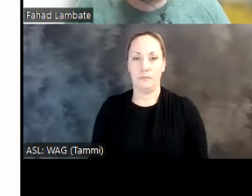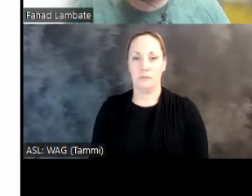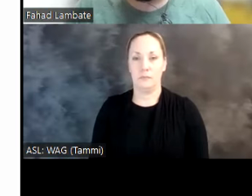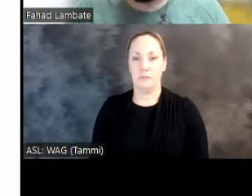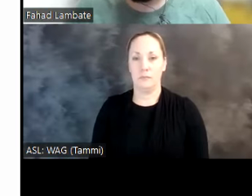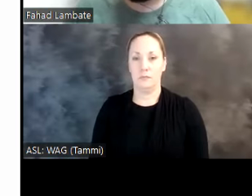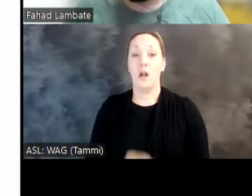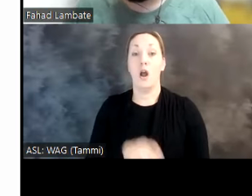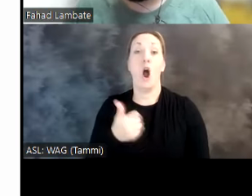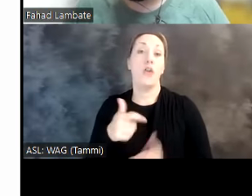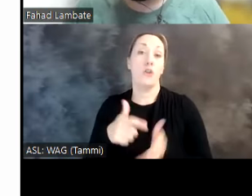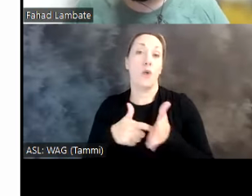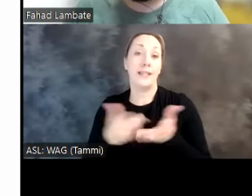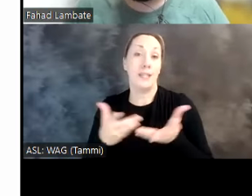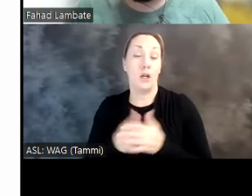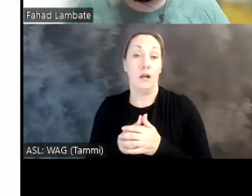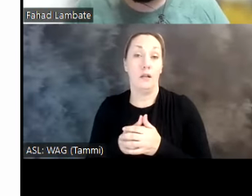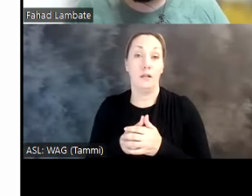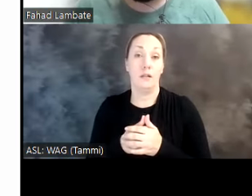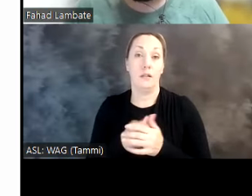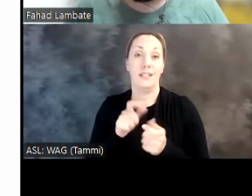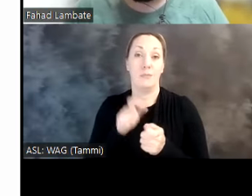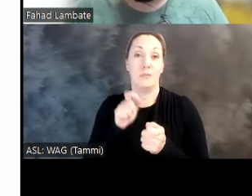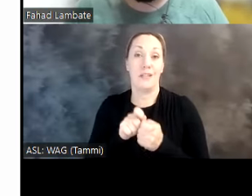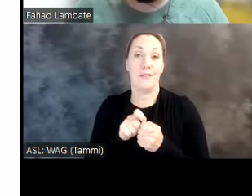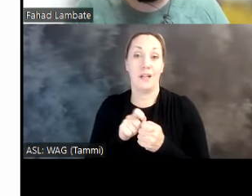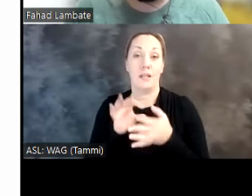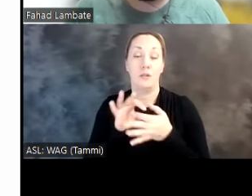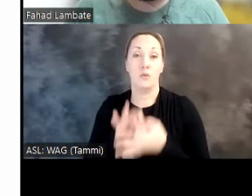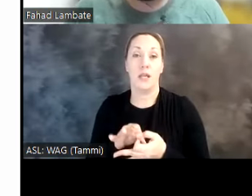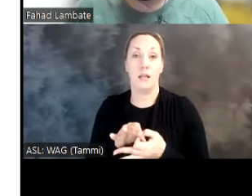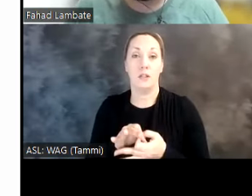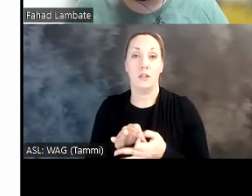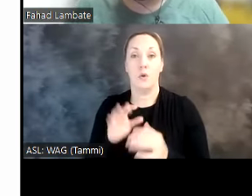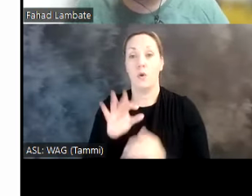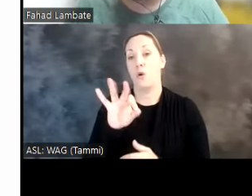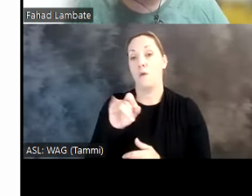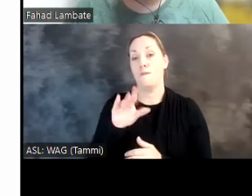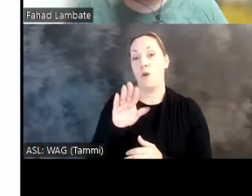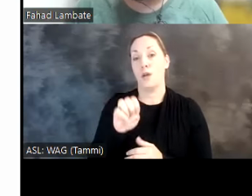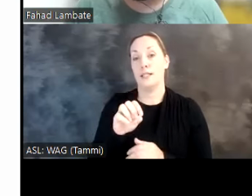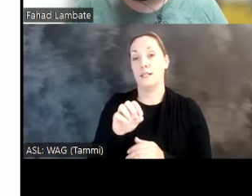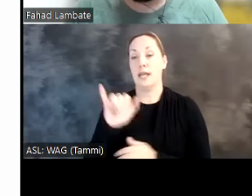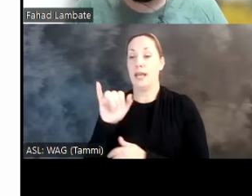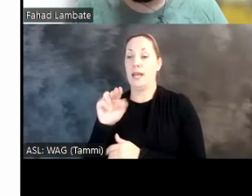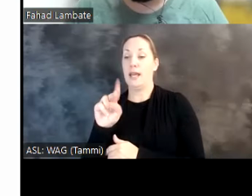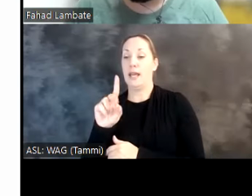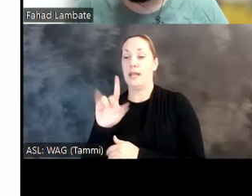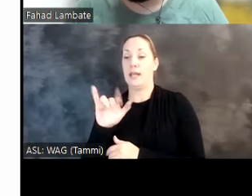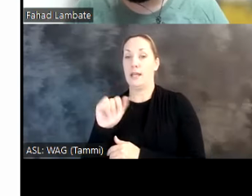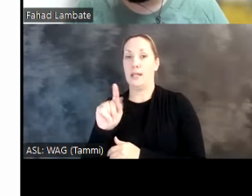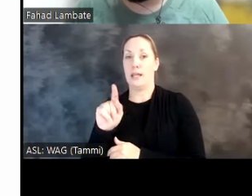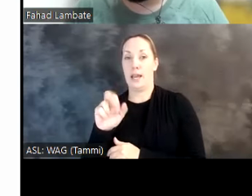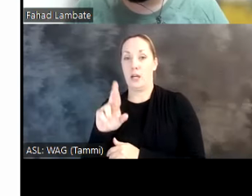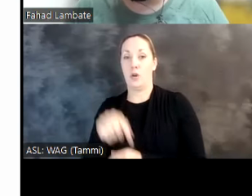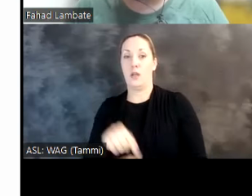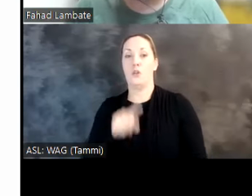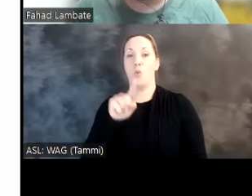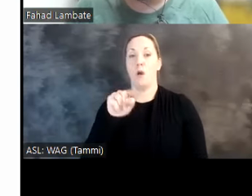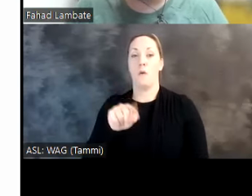The other criteria which specifically is related to the focus indicator is 1411, which